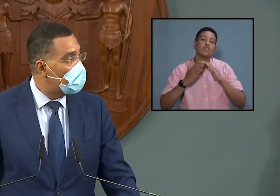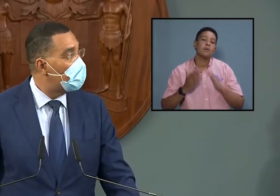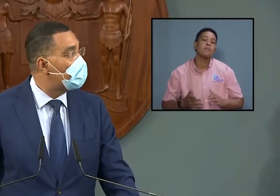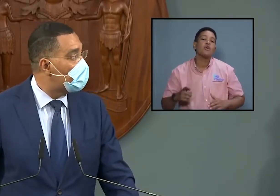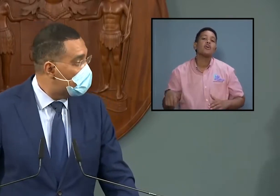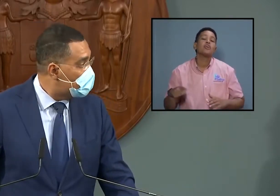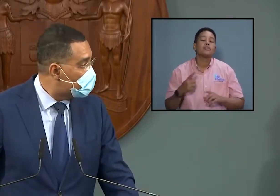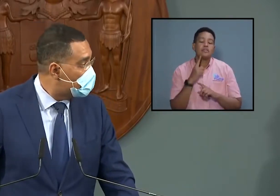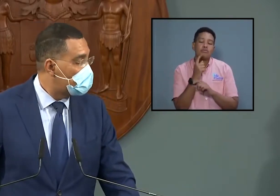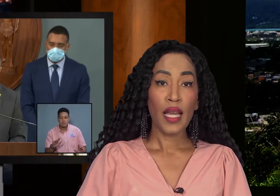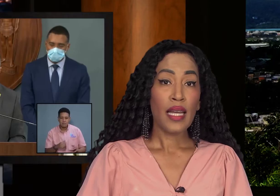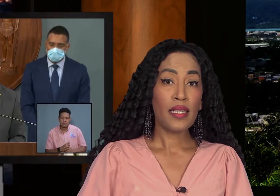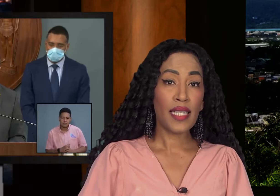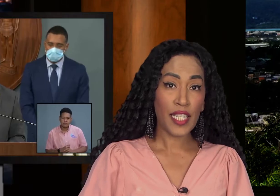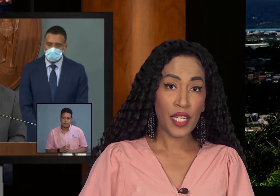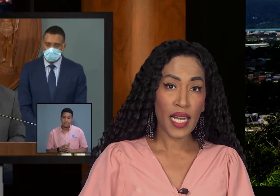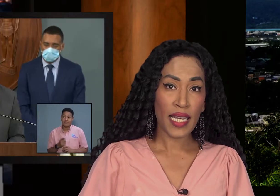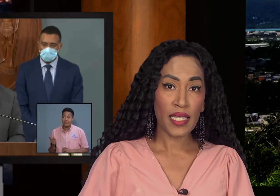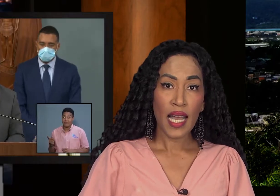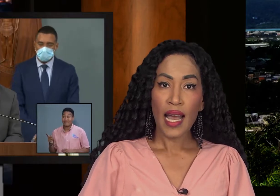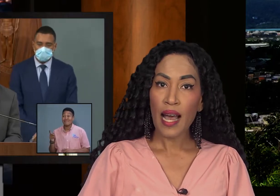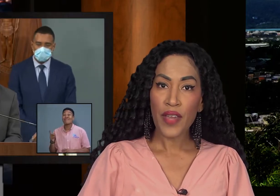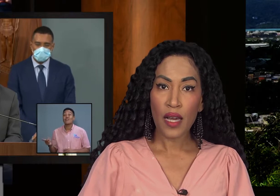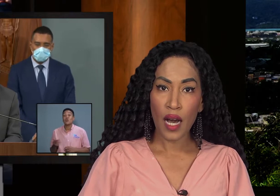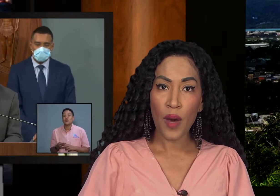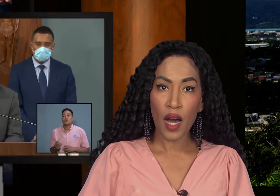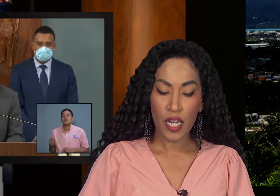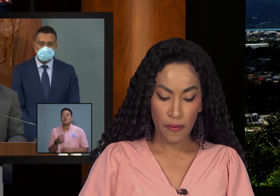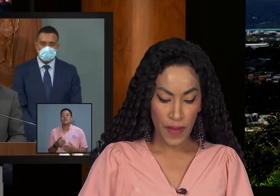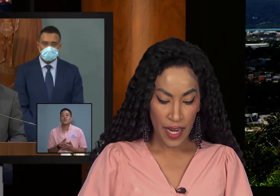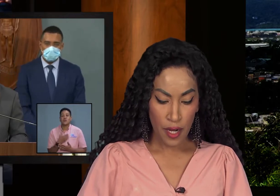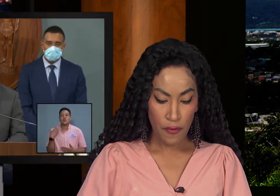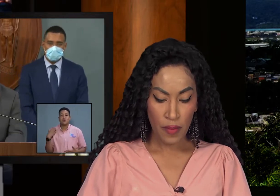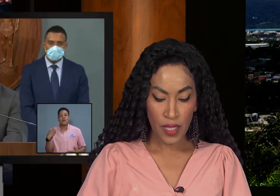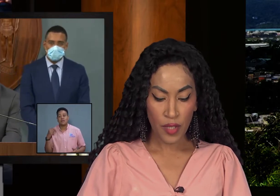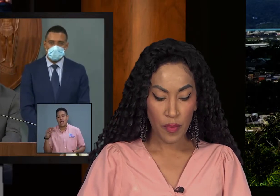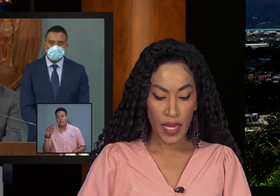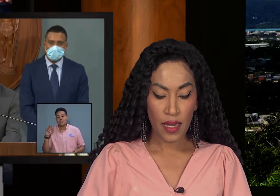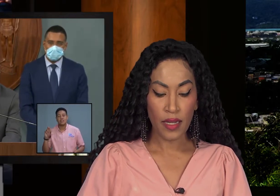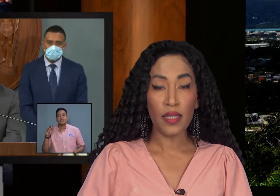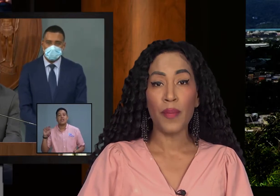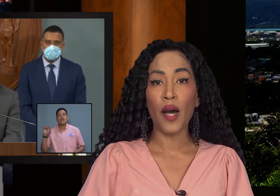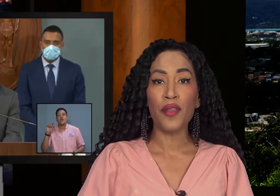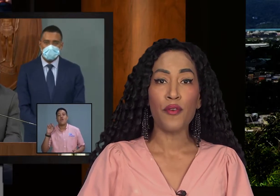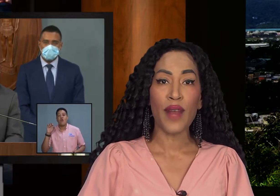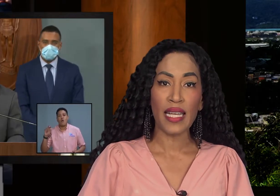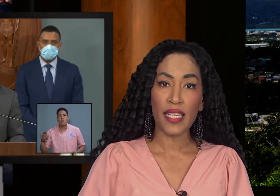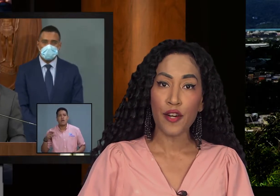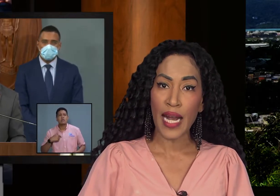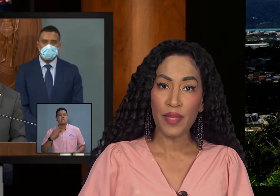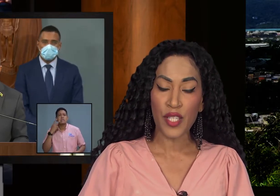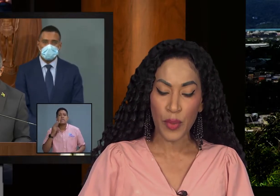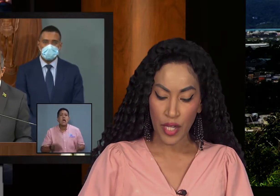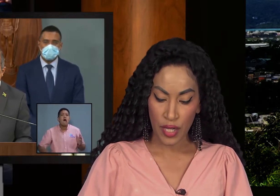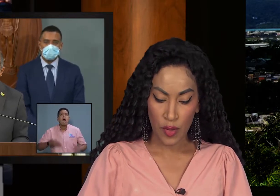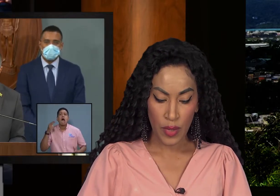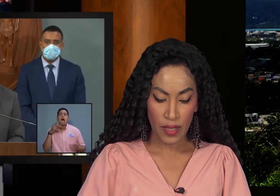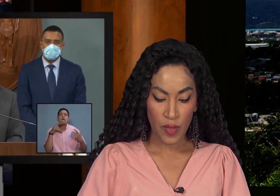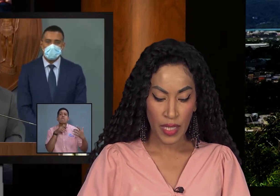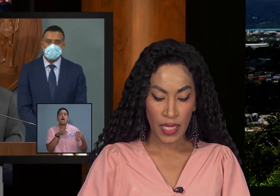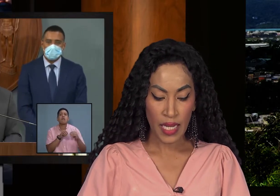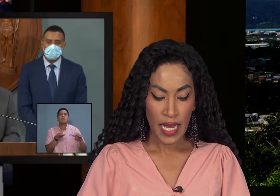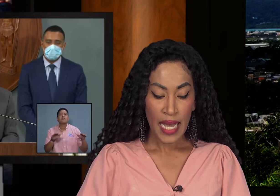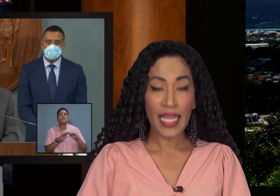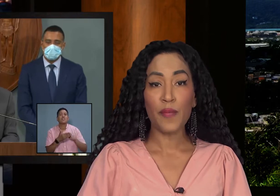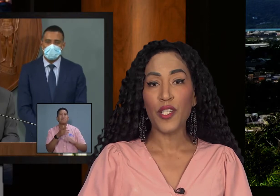is safe. Still tonight, having come under fire from some Jamaicans about the rising crime situation in